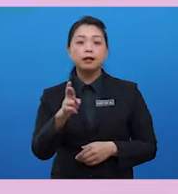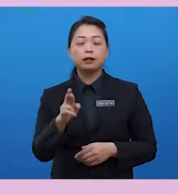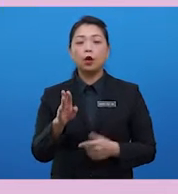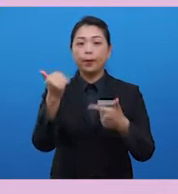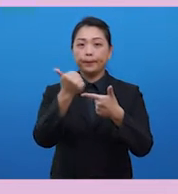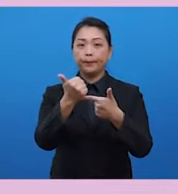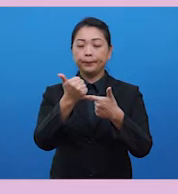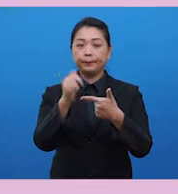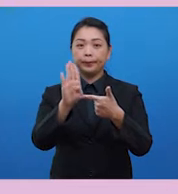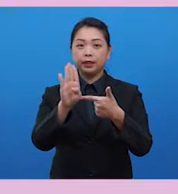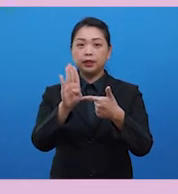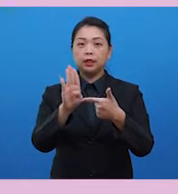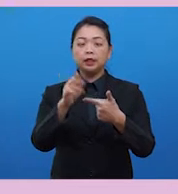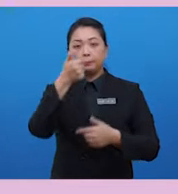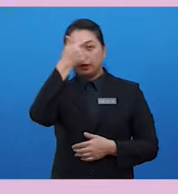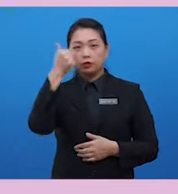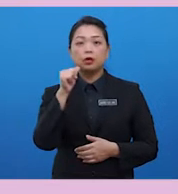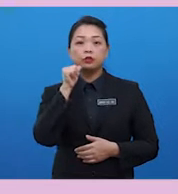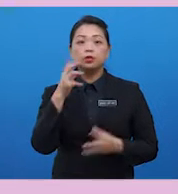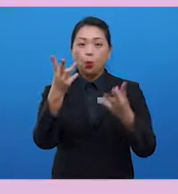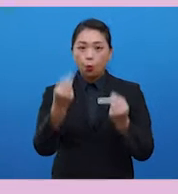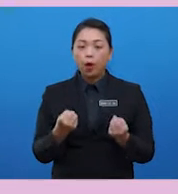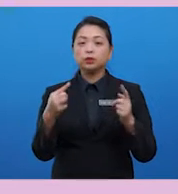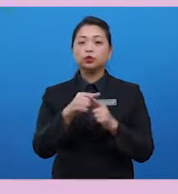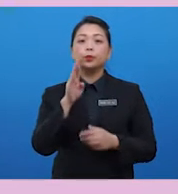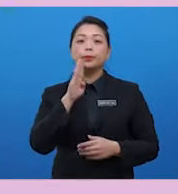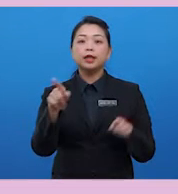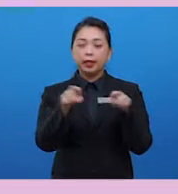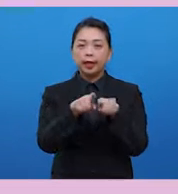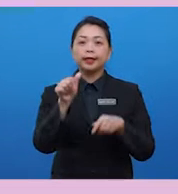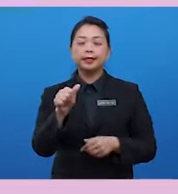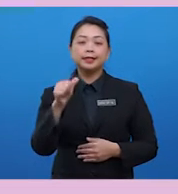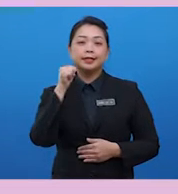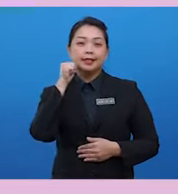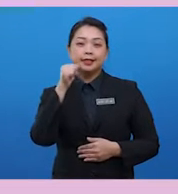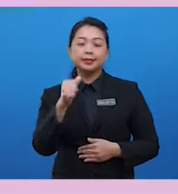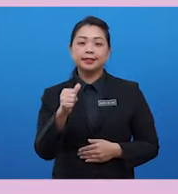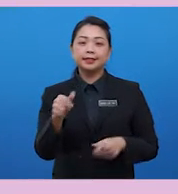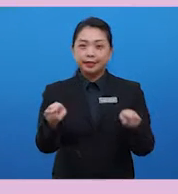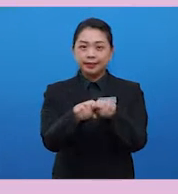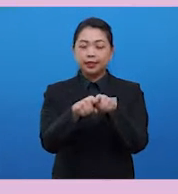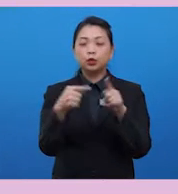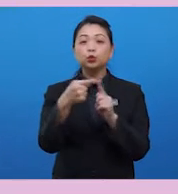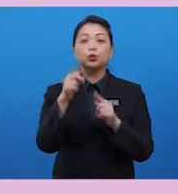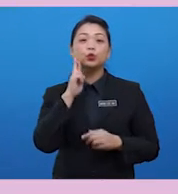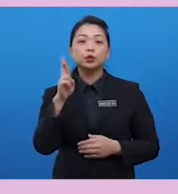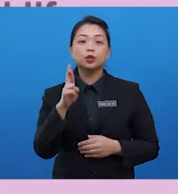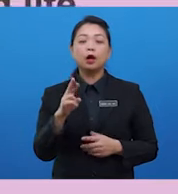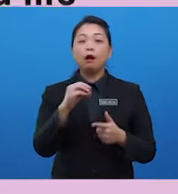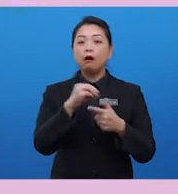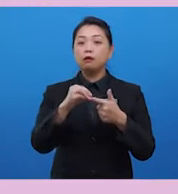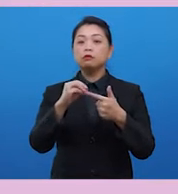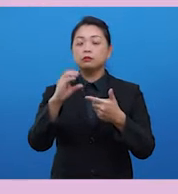is it B, because Audrey wants to be like a sister to Ross? Or is it C,